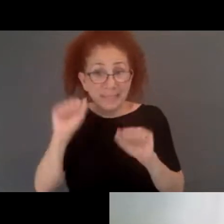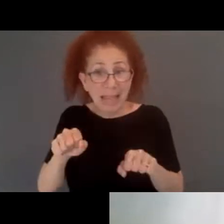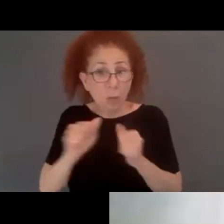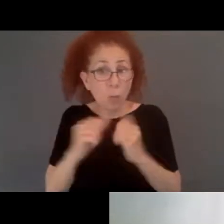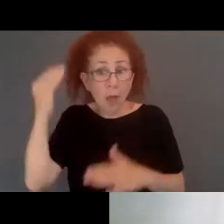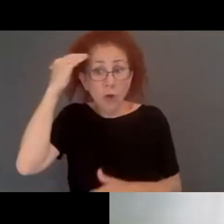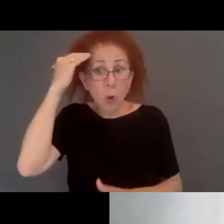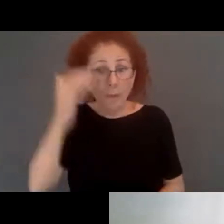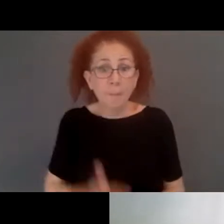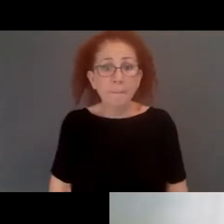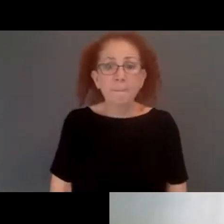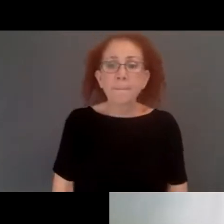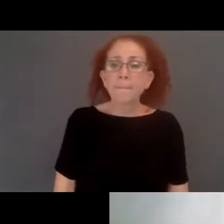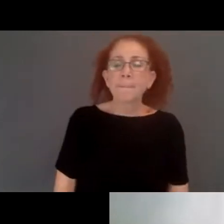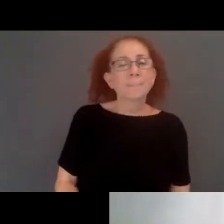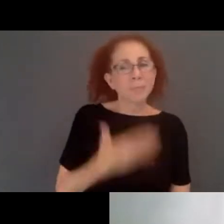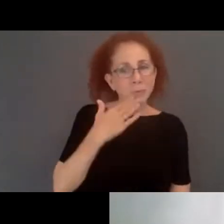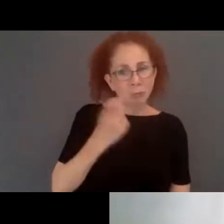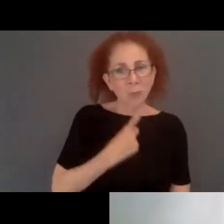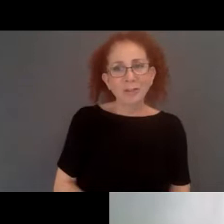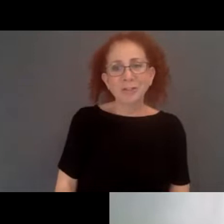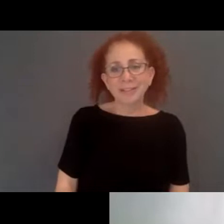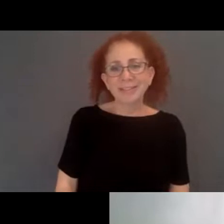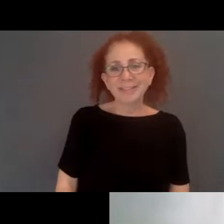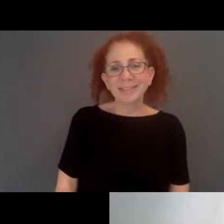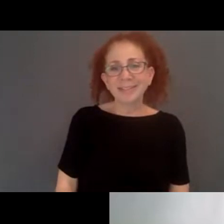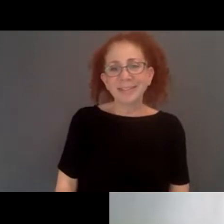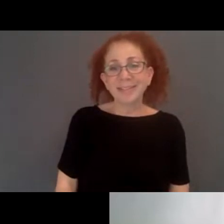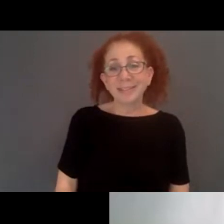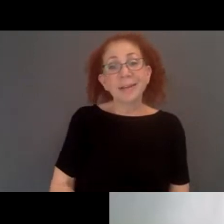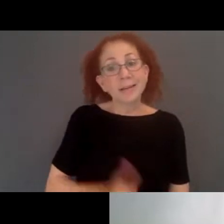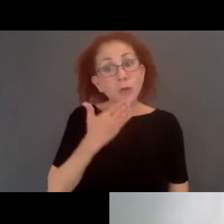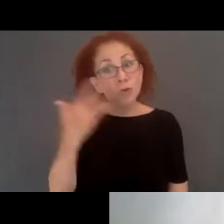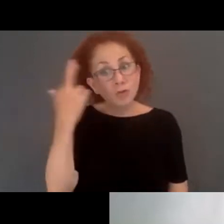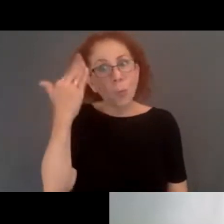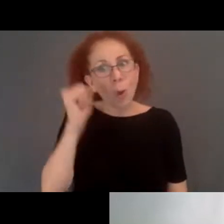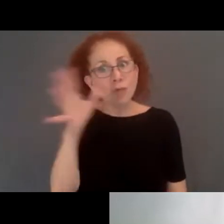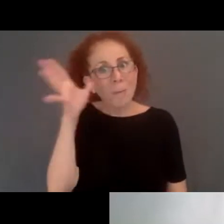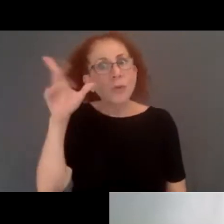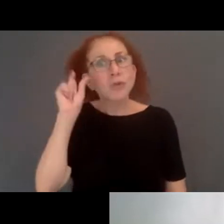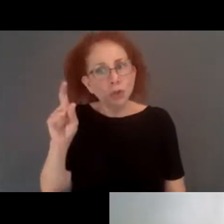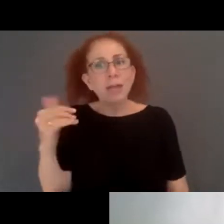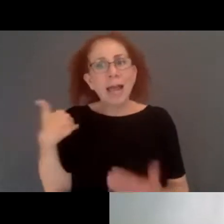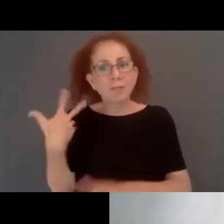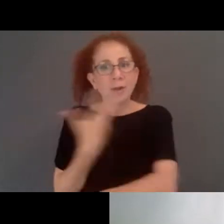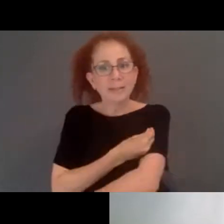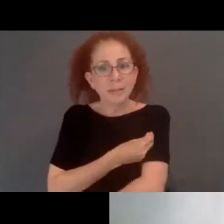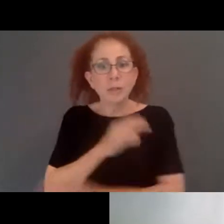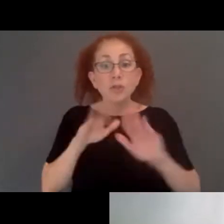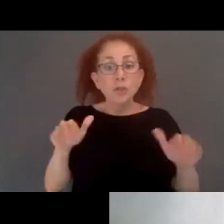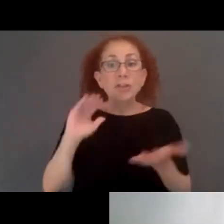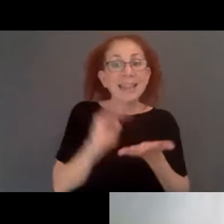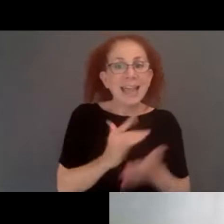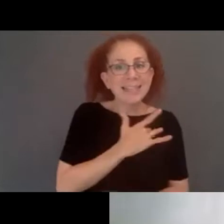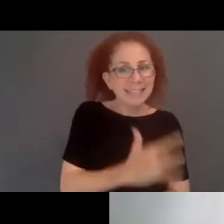That's a good question. And a good reason that grandparents should really be vaccinated. Children are much less likely to